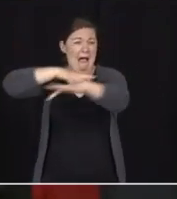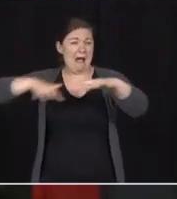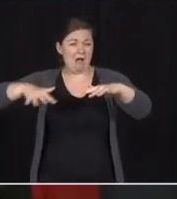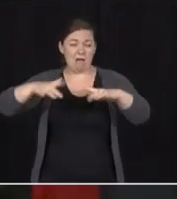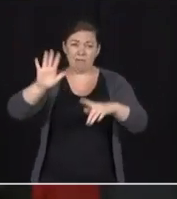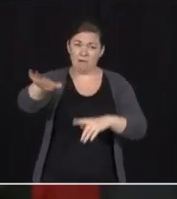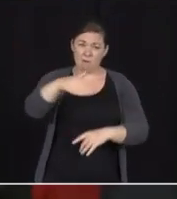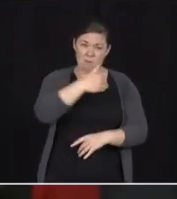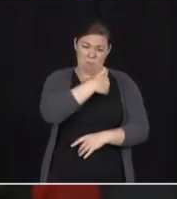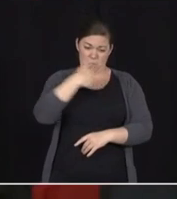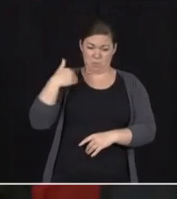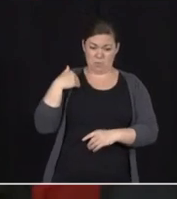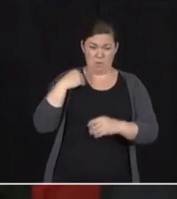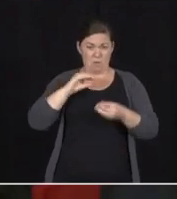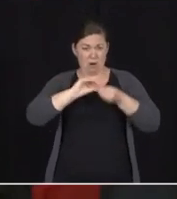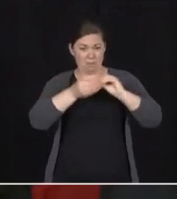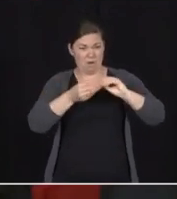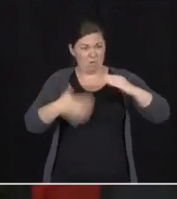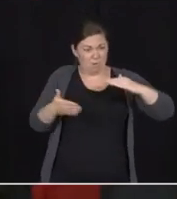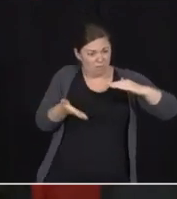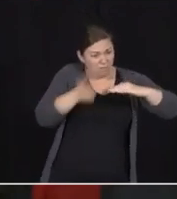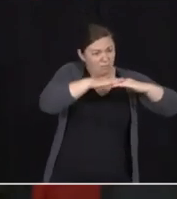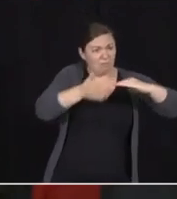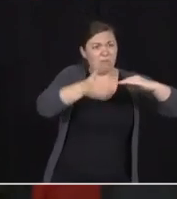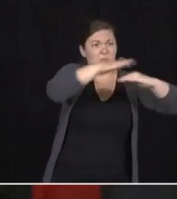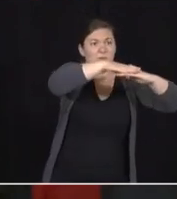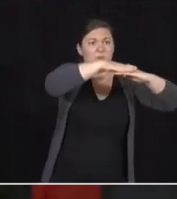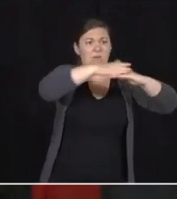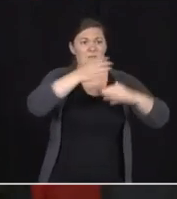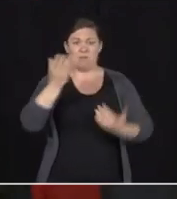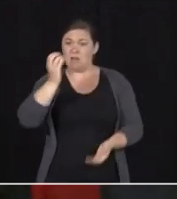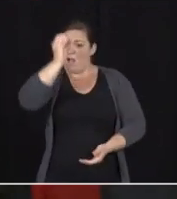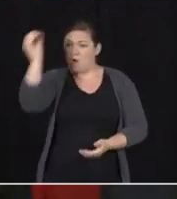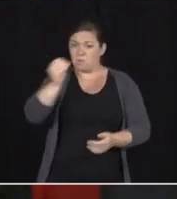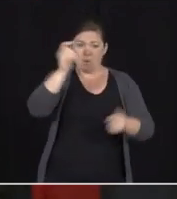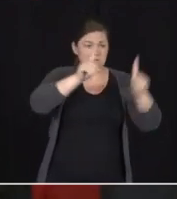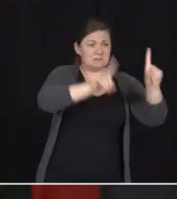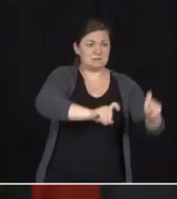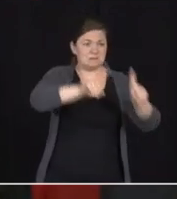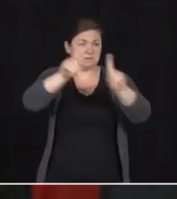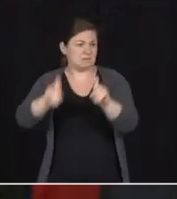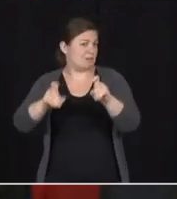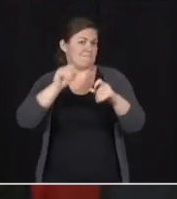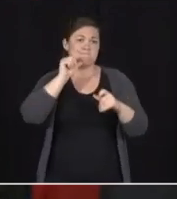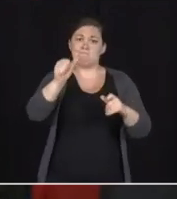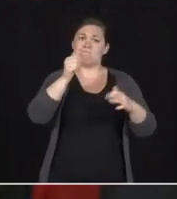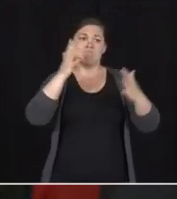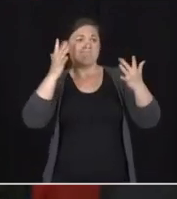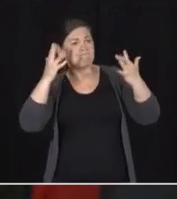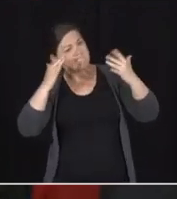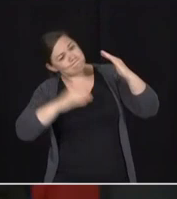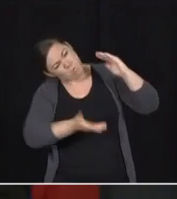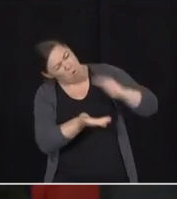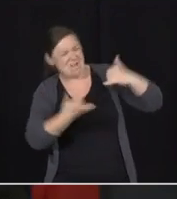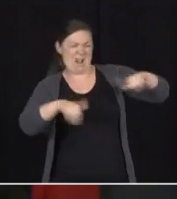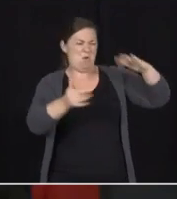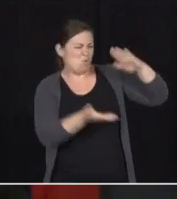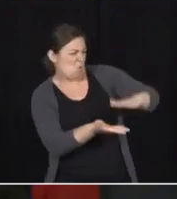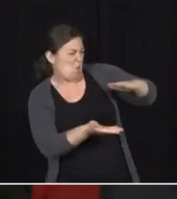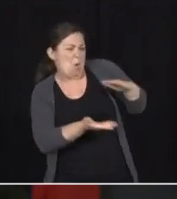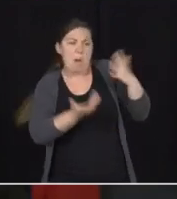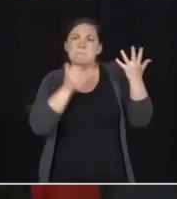meet testing targets. Are you going to be rolling back restrictions that have been eased so far? And if not, why